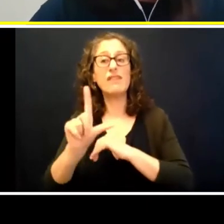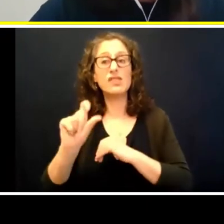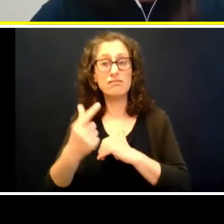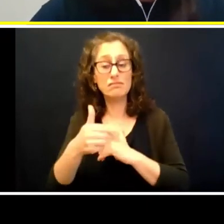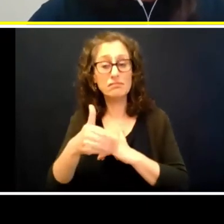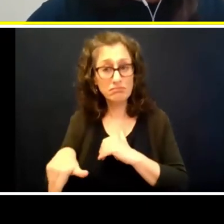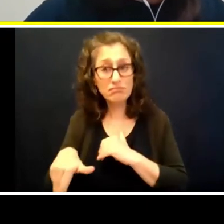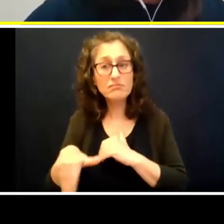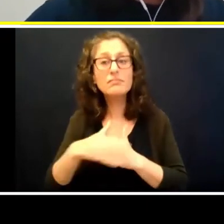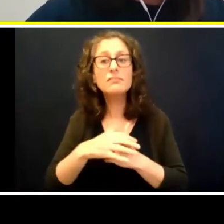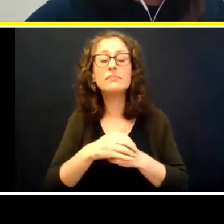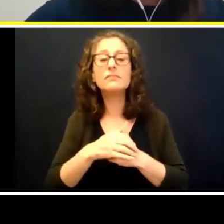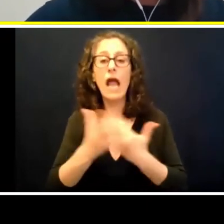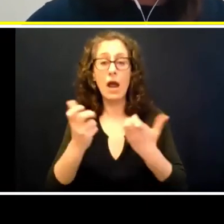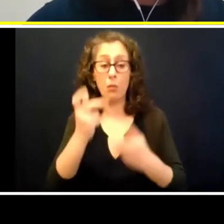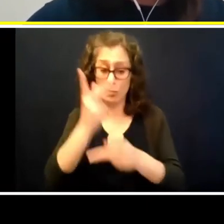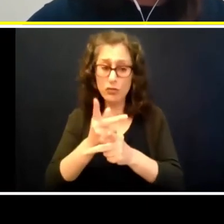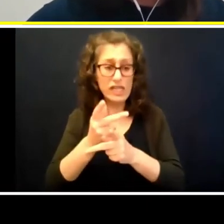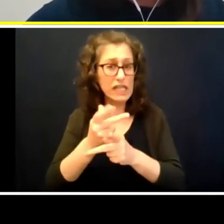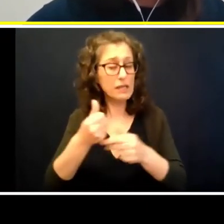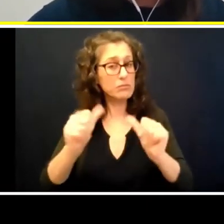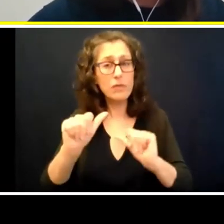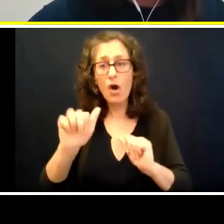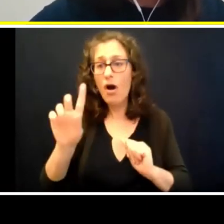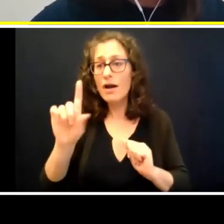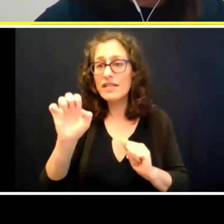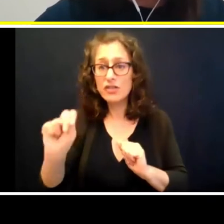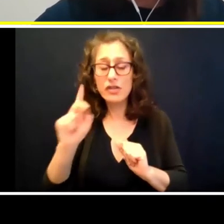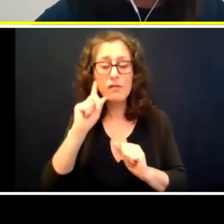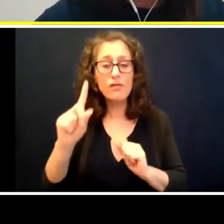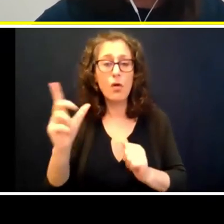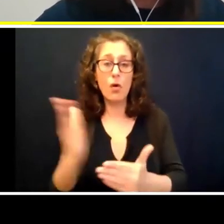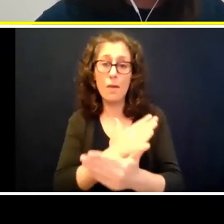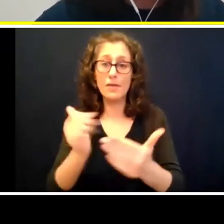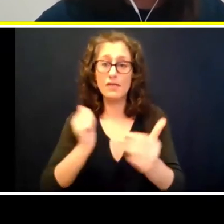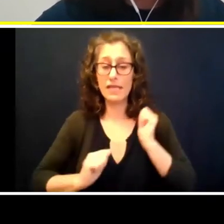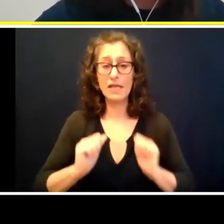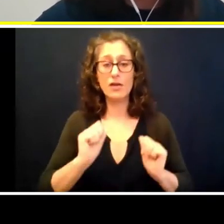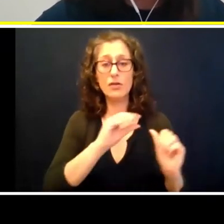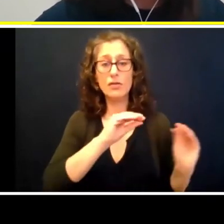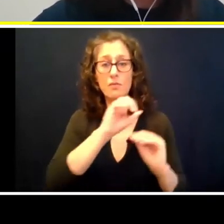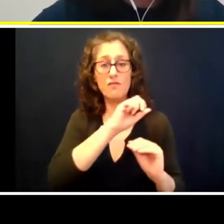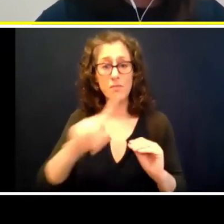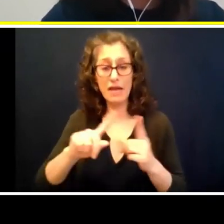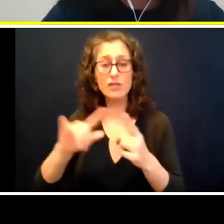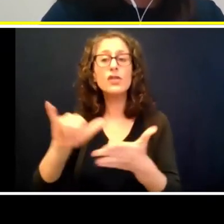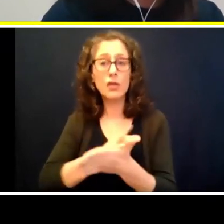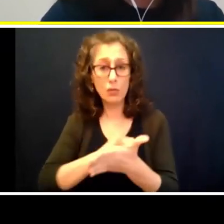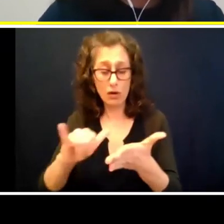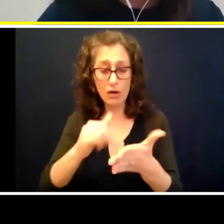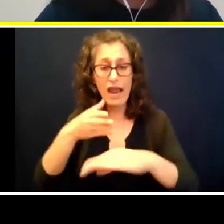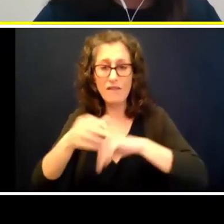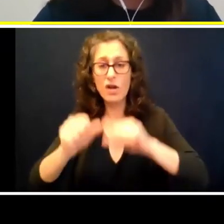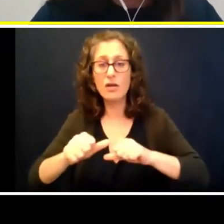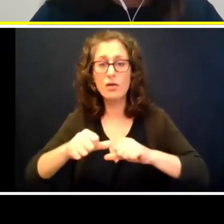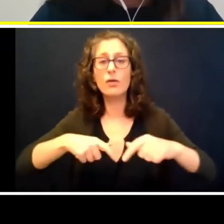I decided that I wanted to keep auditioning for musicals, and I moved back to New York once I was able to start